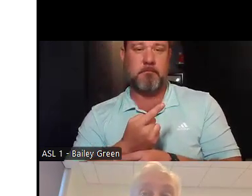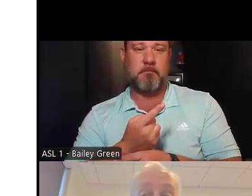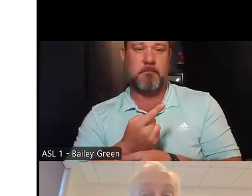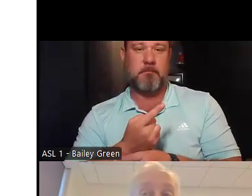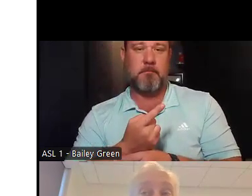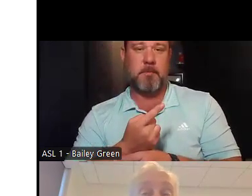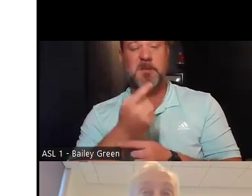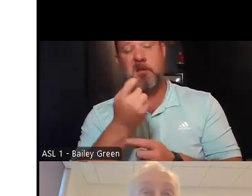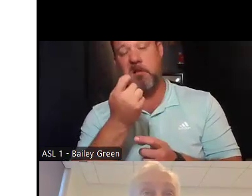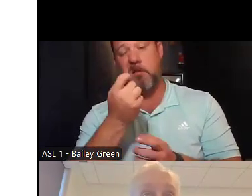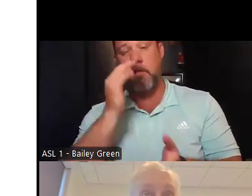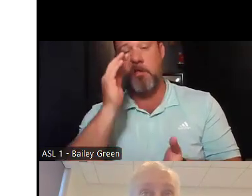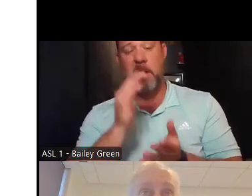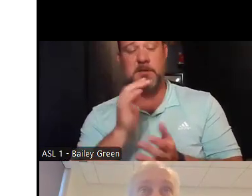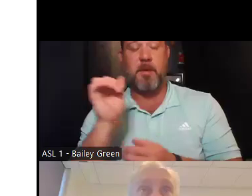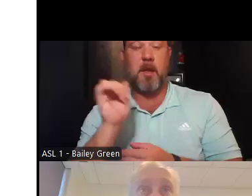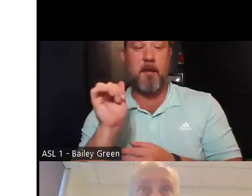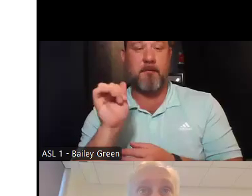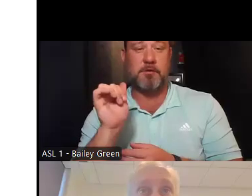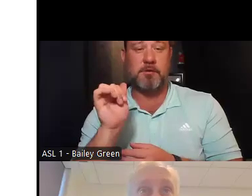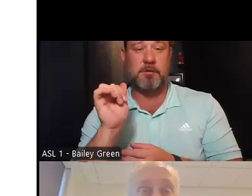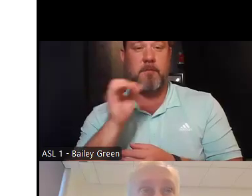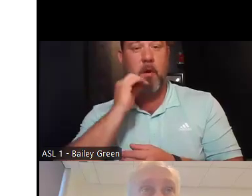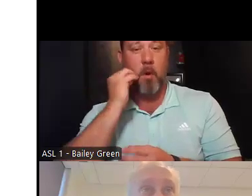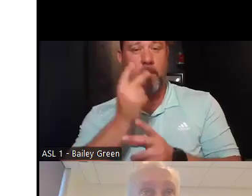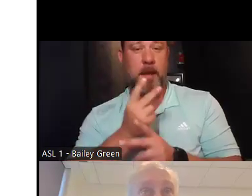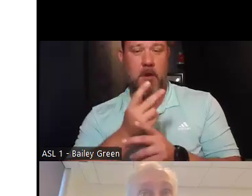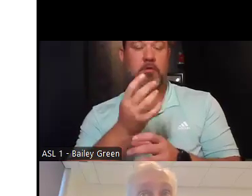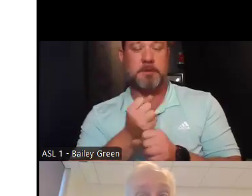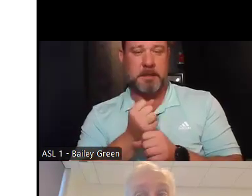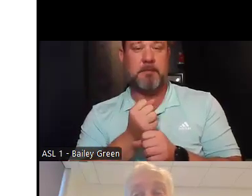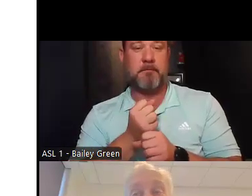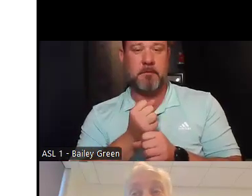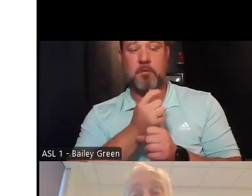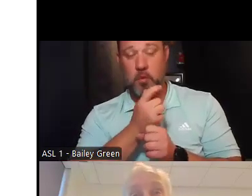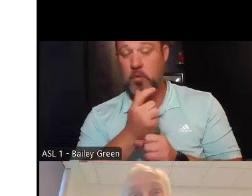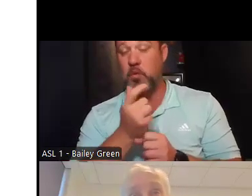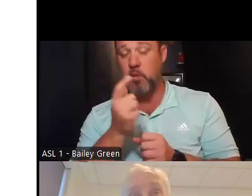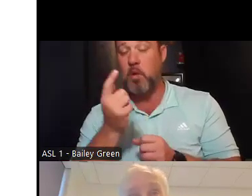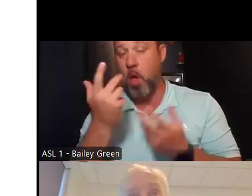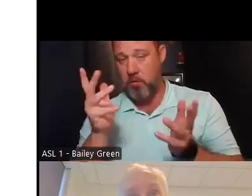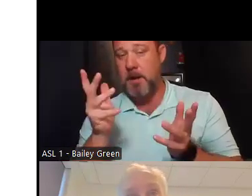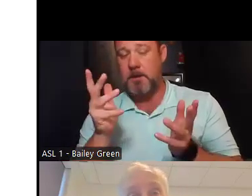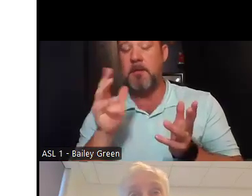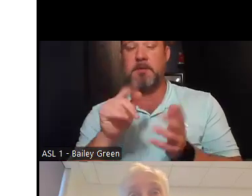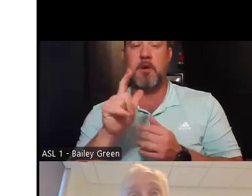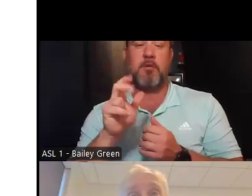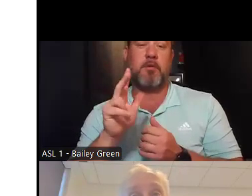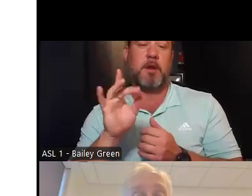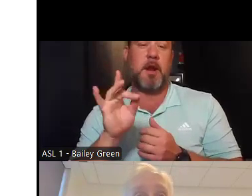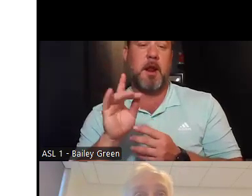little bit less than the average amount of home care received by people who receive home care. That's 138 hours.